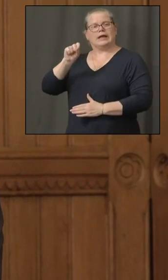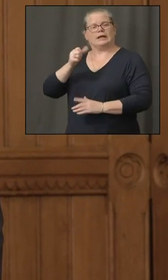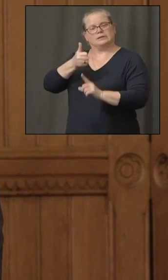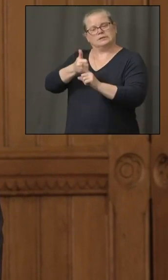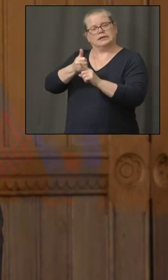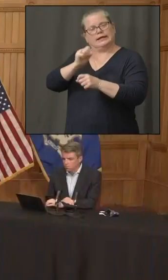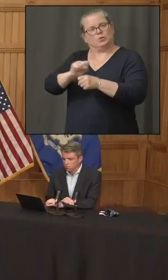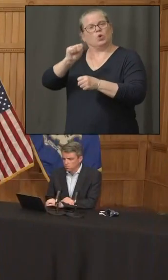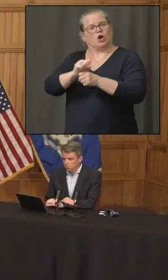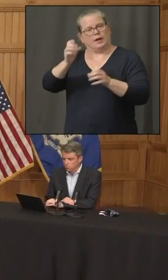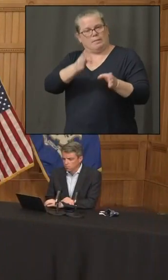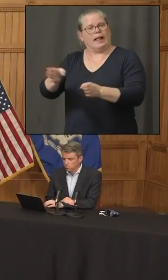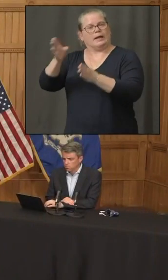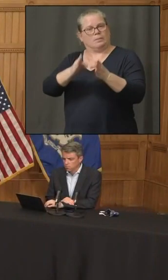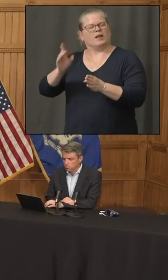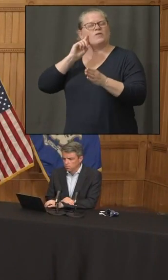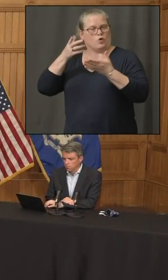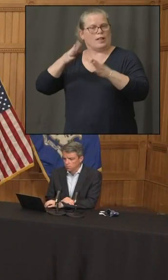thank you very much.